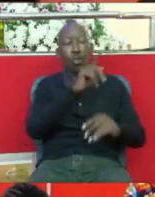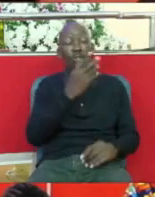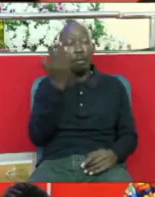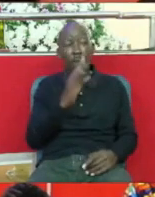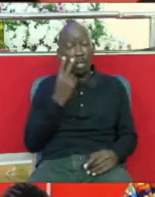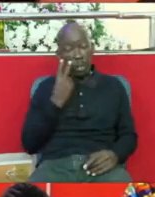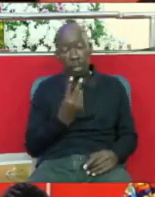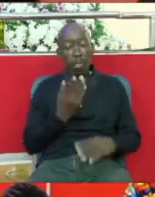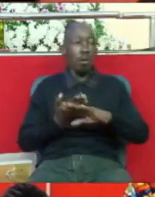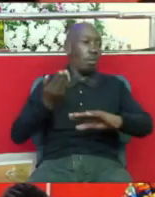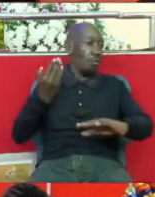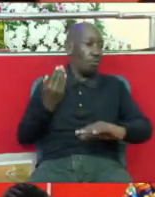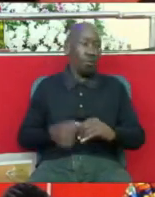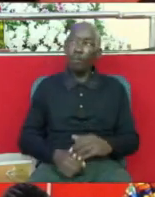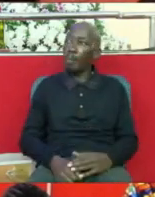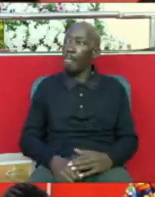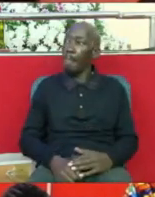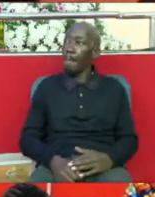before,